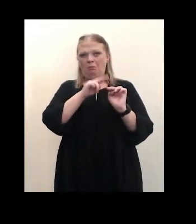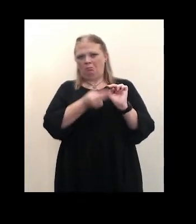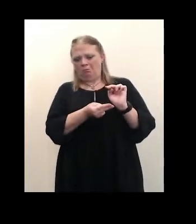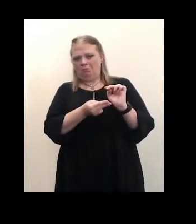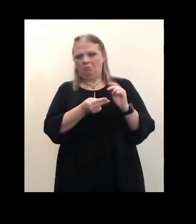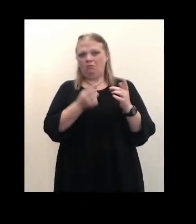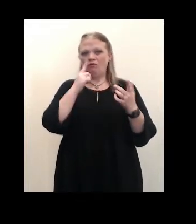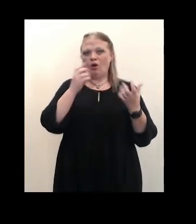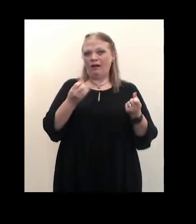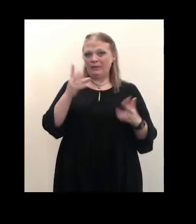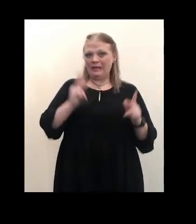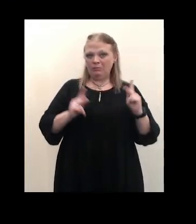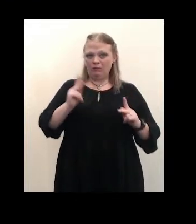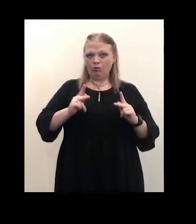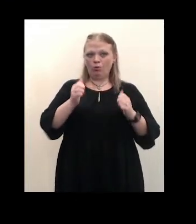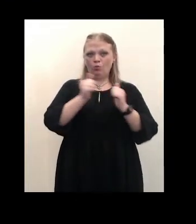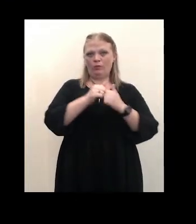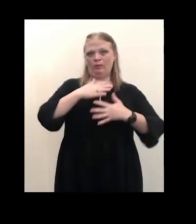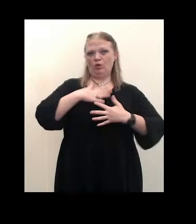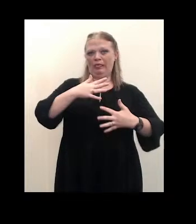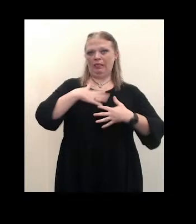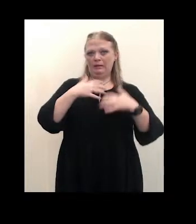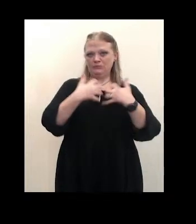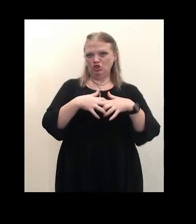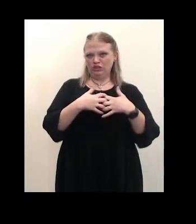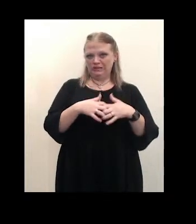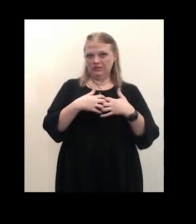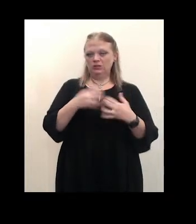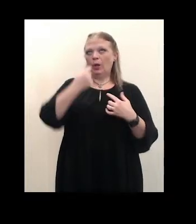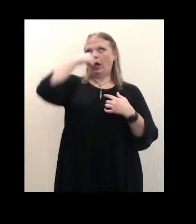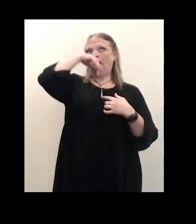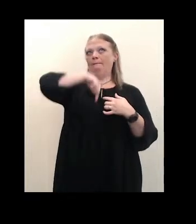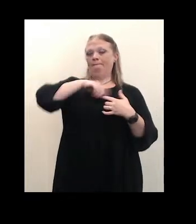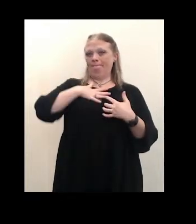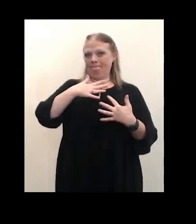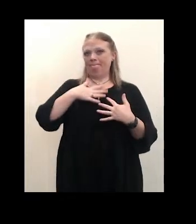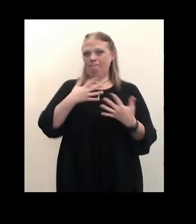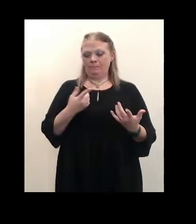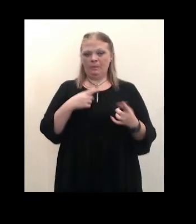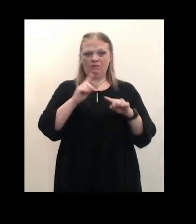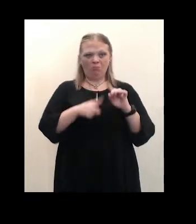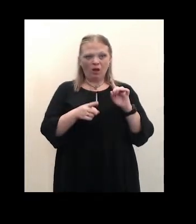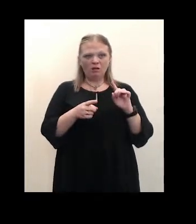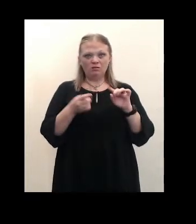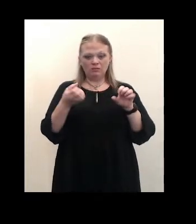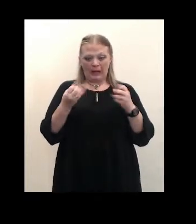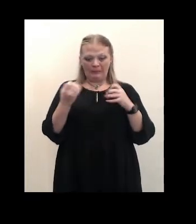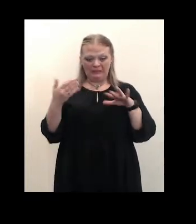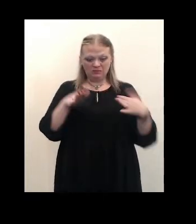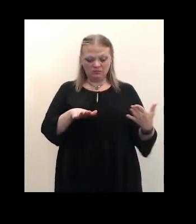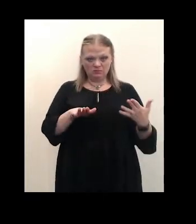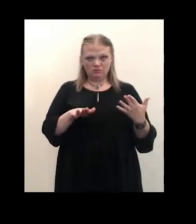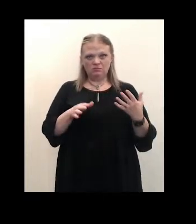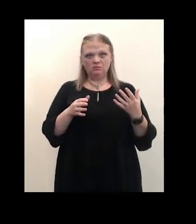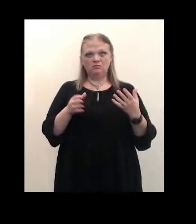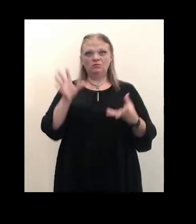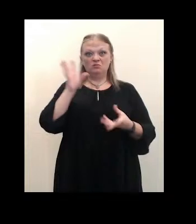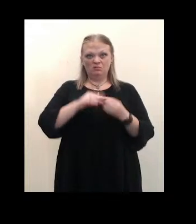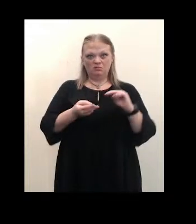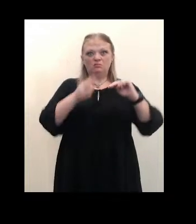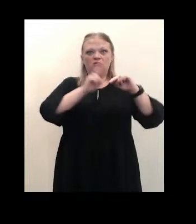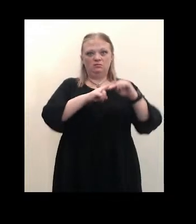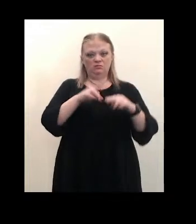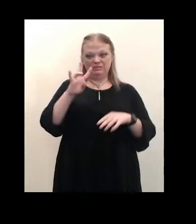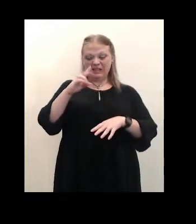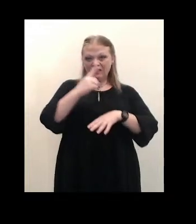who are on an airway assist. But one thing we have seen is truthfully an increase in deaths. I know in the last 7 days alone, there were 16